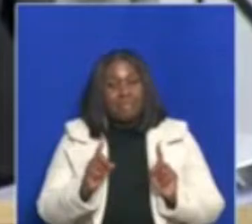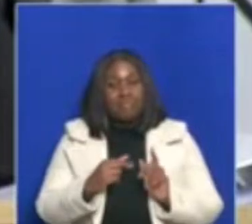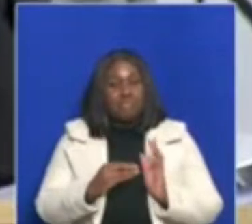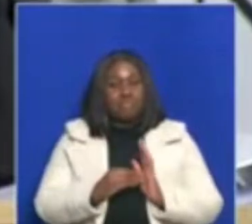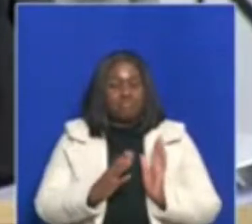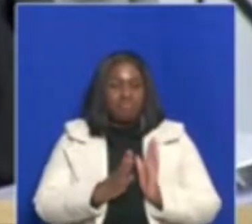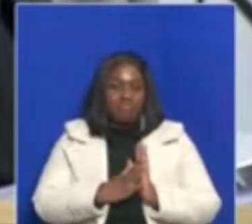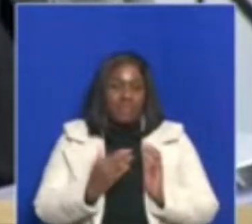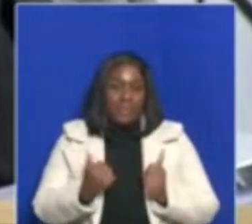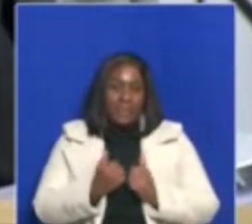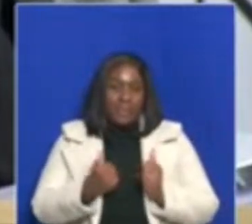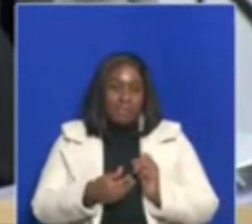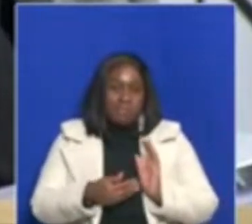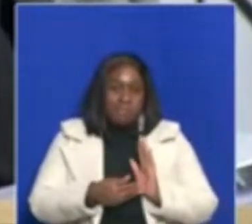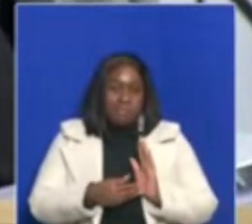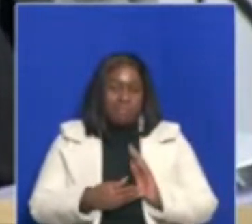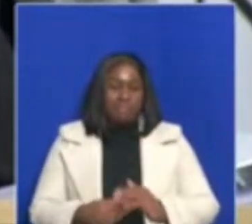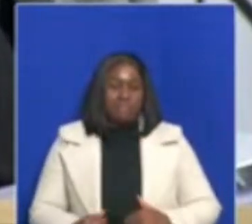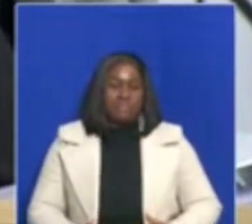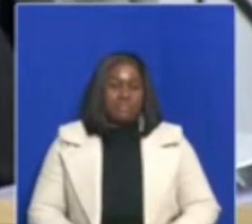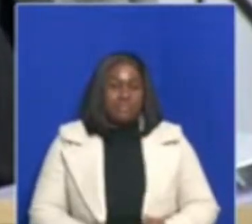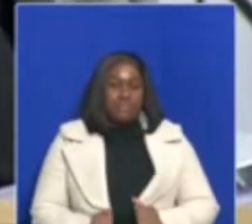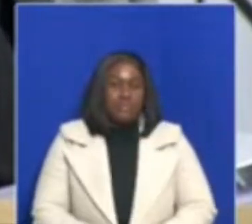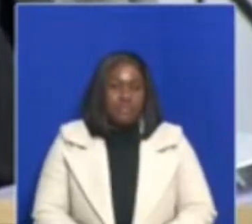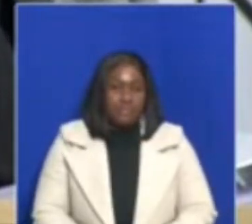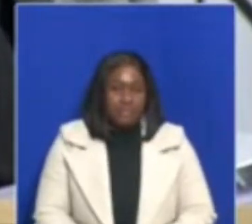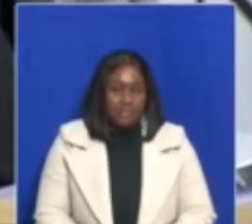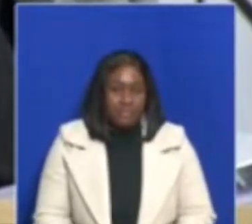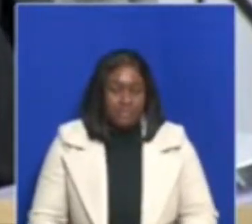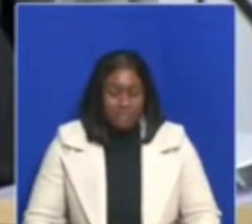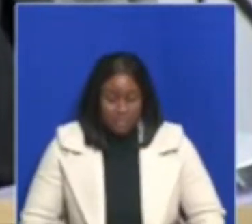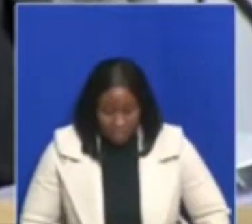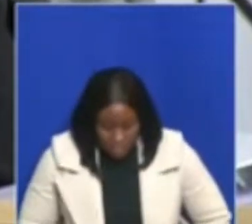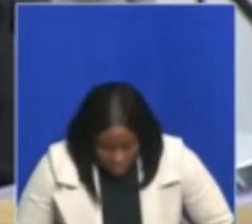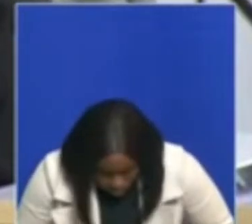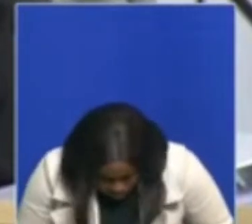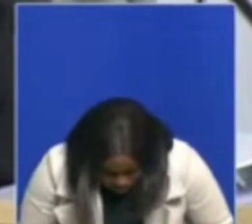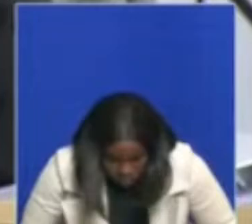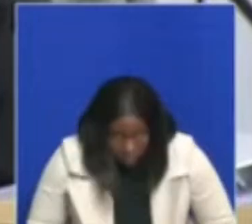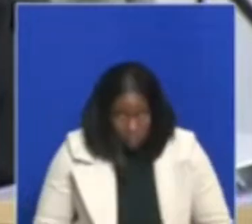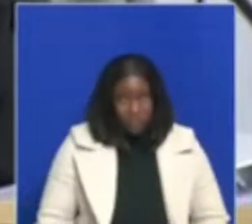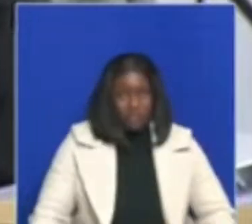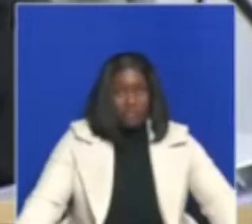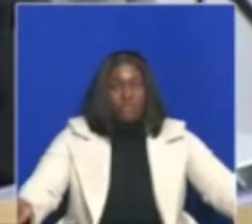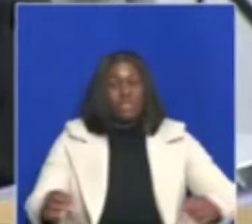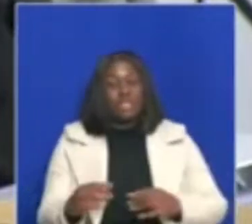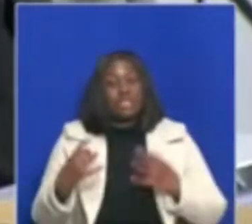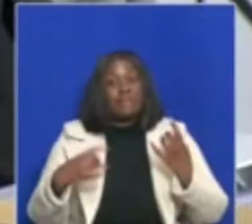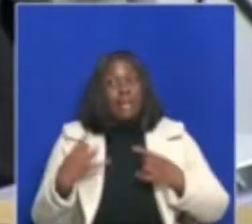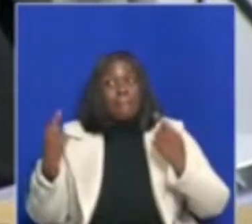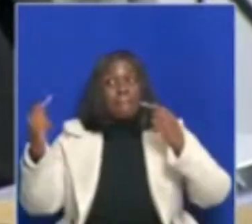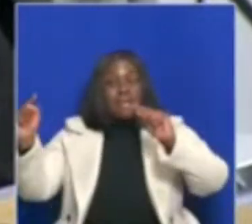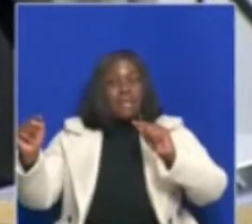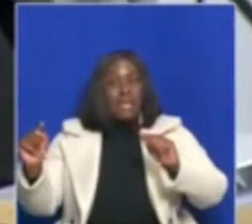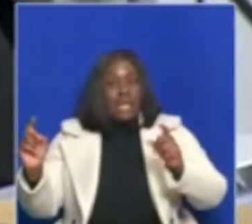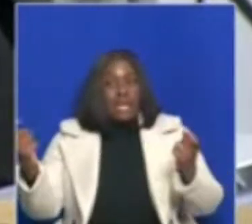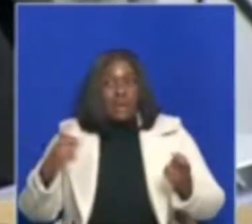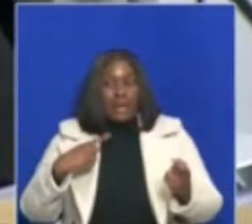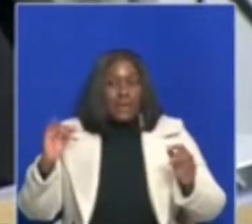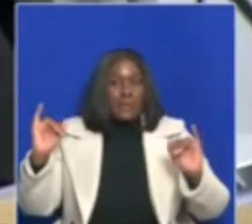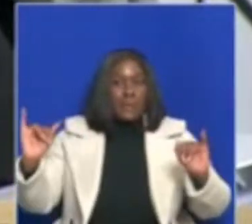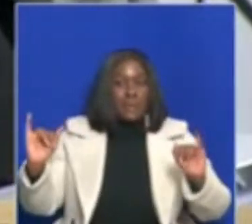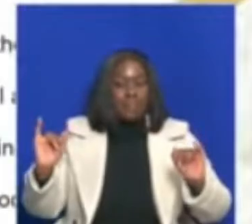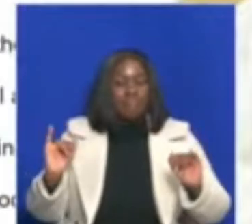So some scenes are not attended due to the volatile area, and when members of the SAPS come